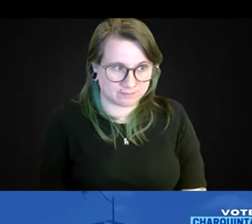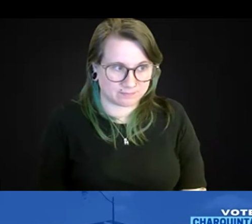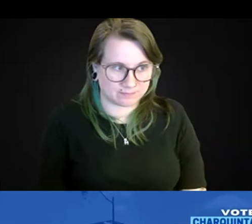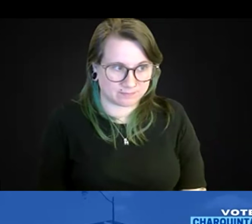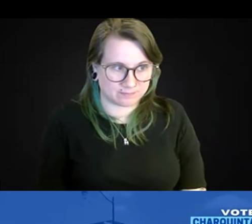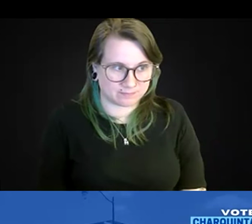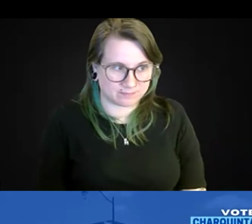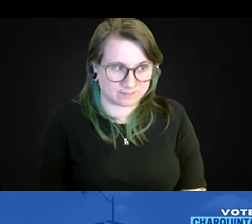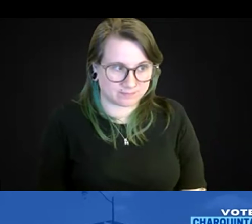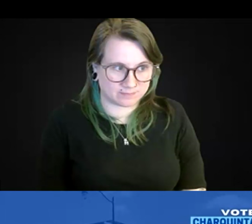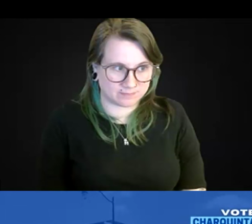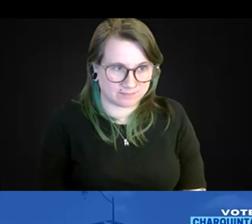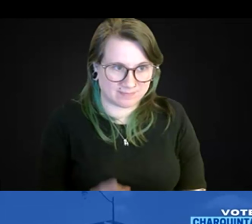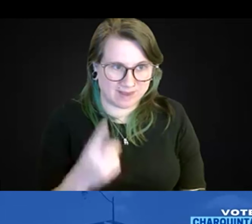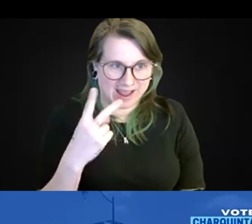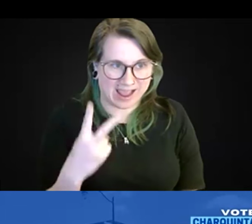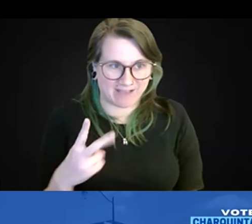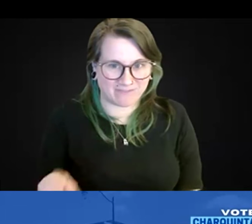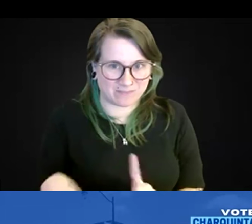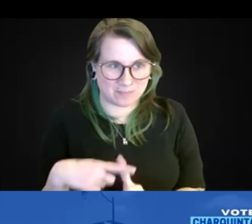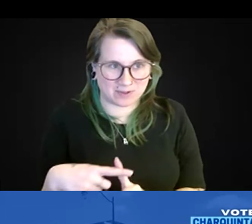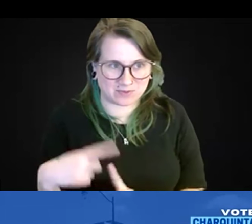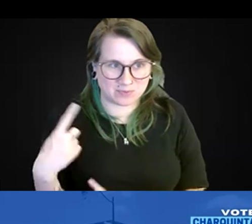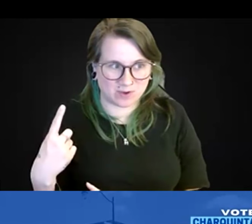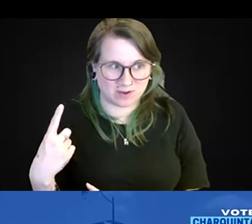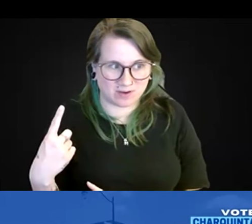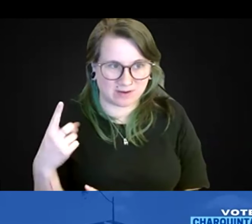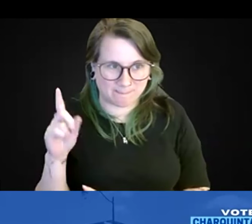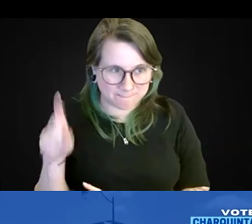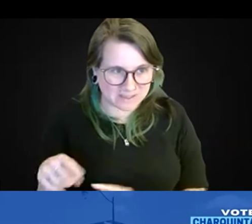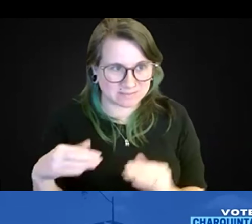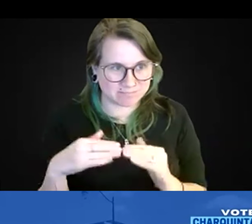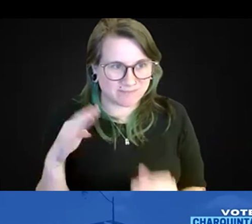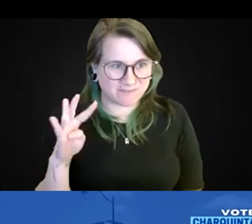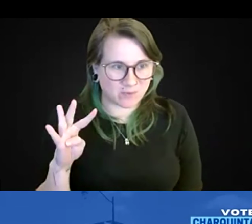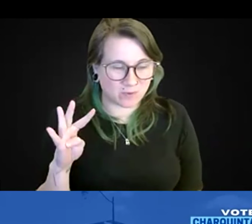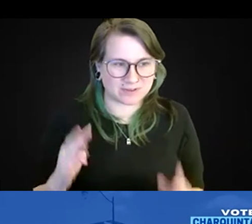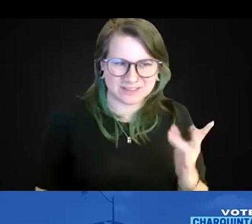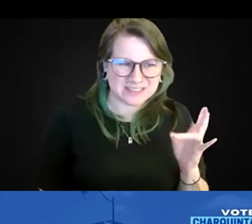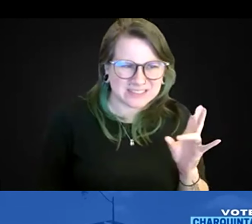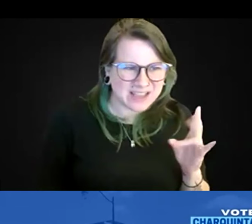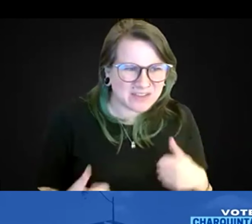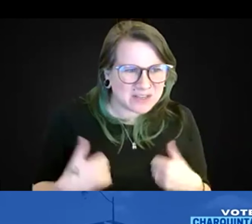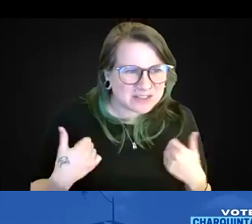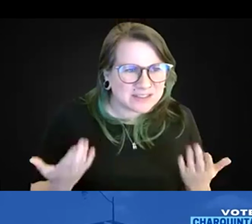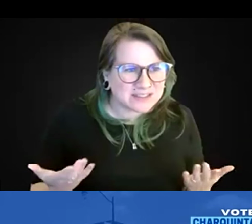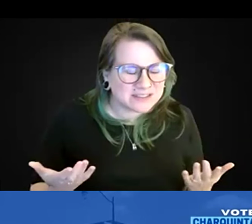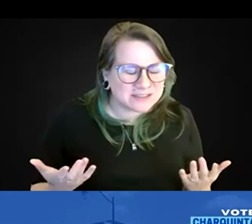That means half plus 1 is 4, so that's be 4. 7 present now? Wait, is that